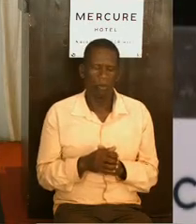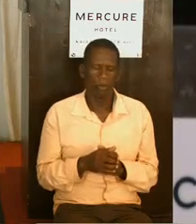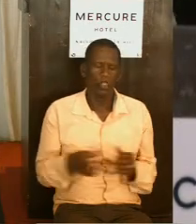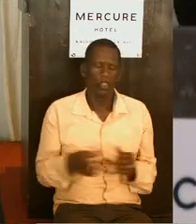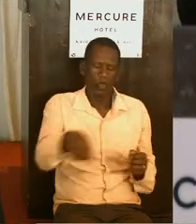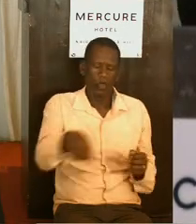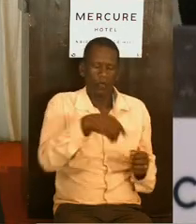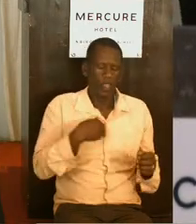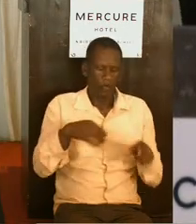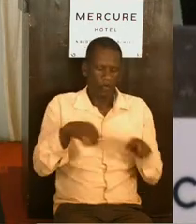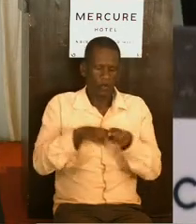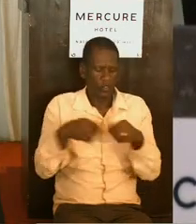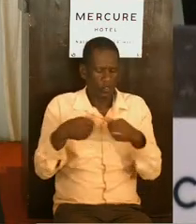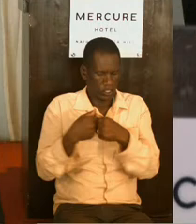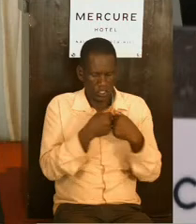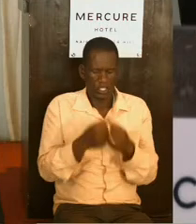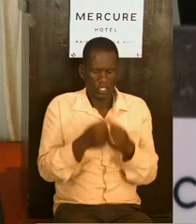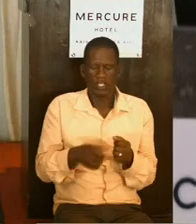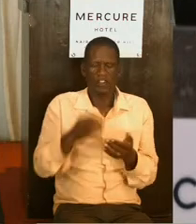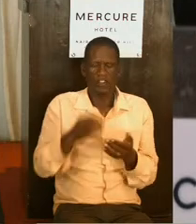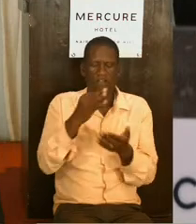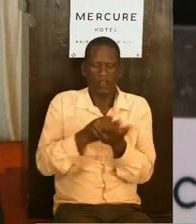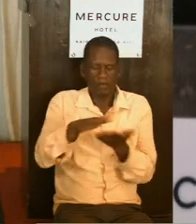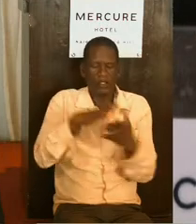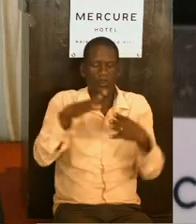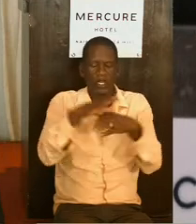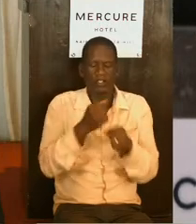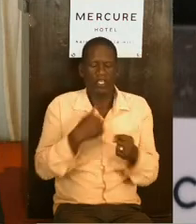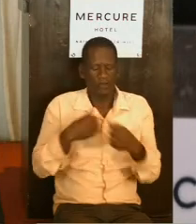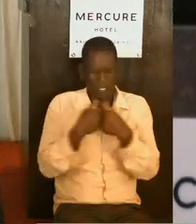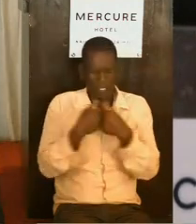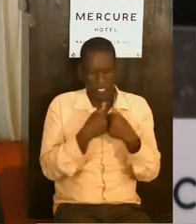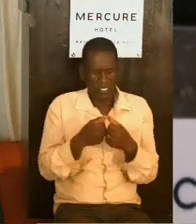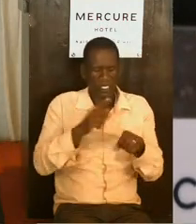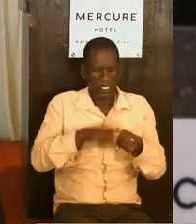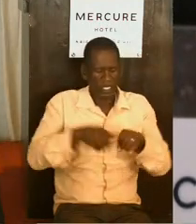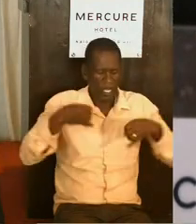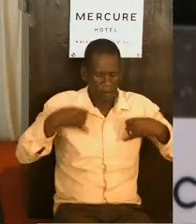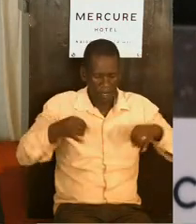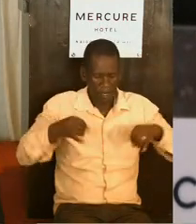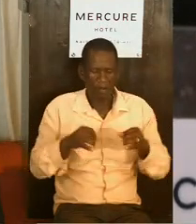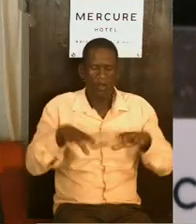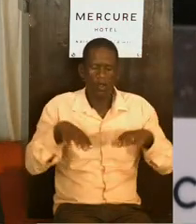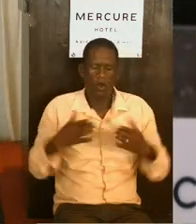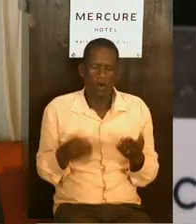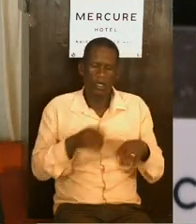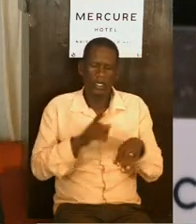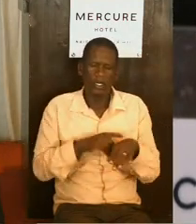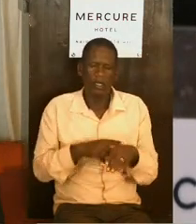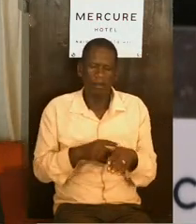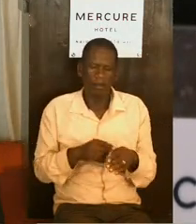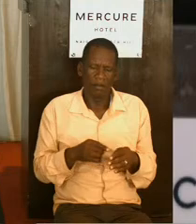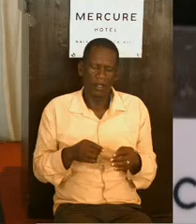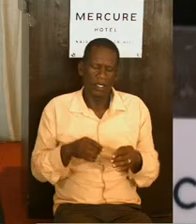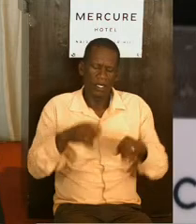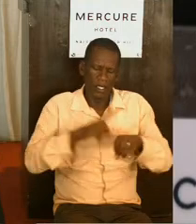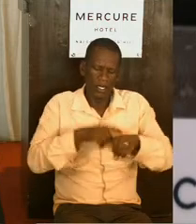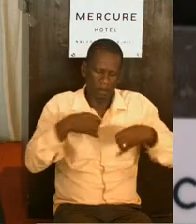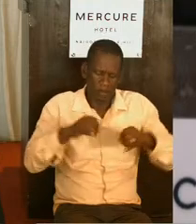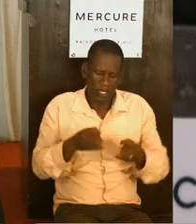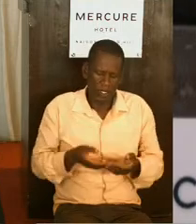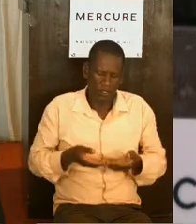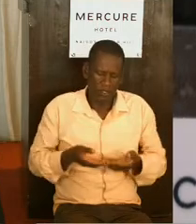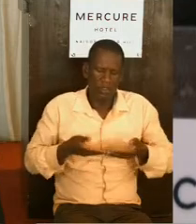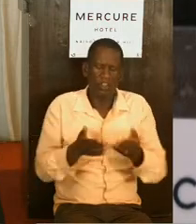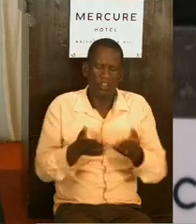we have also challenges at the fbos while implementing or maybe integrating values